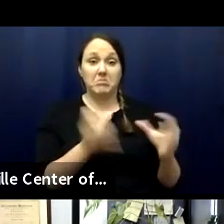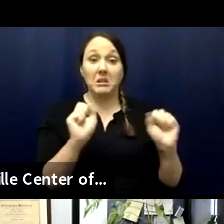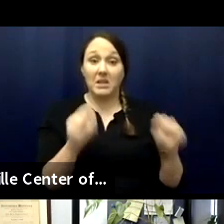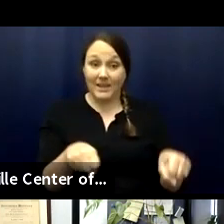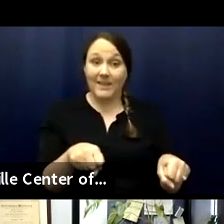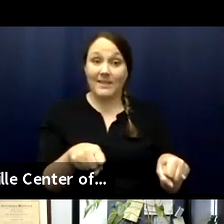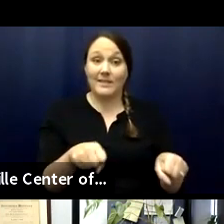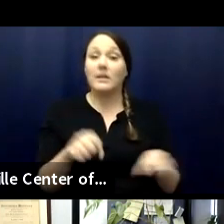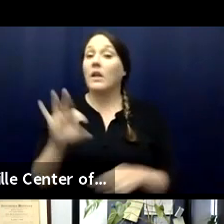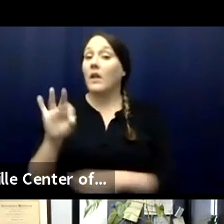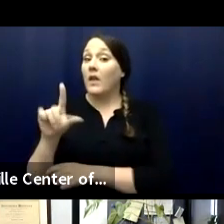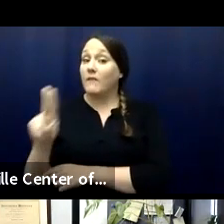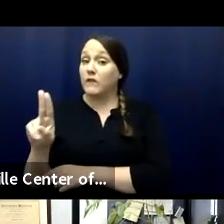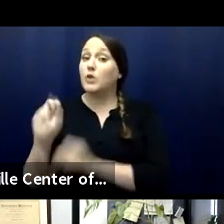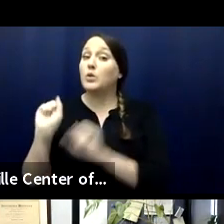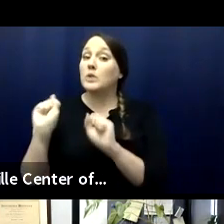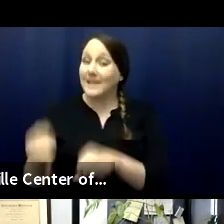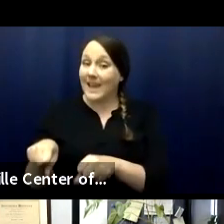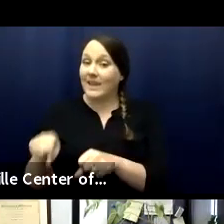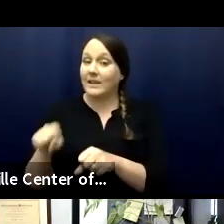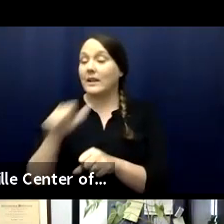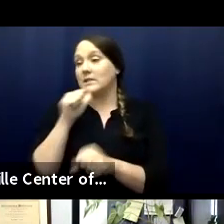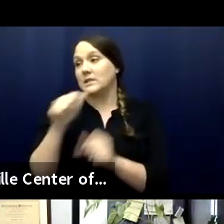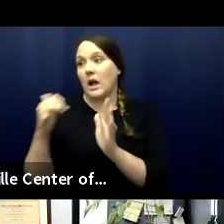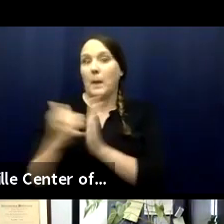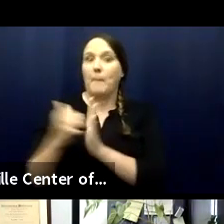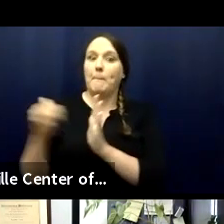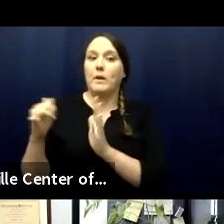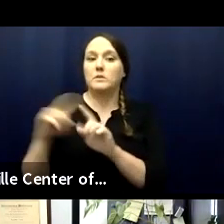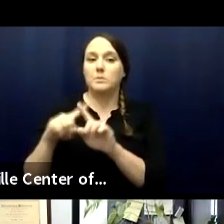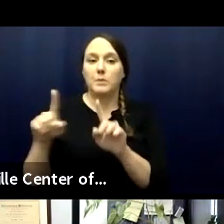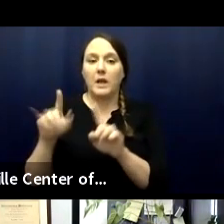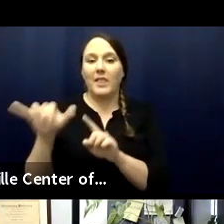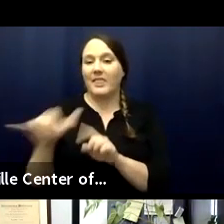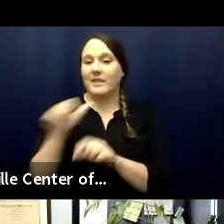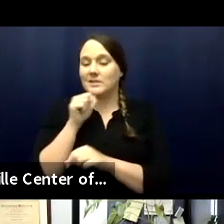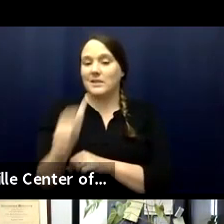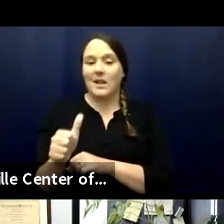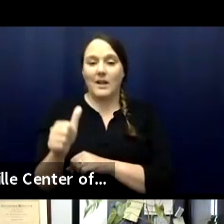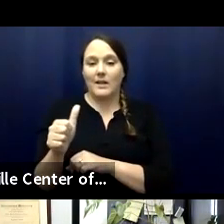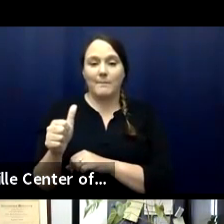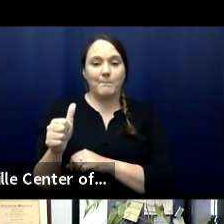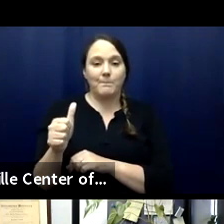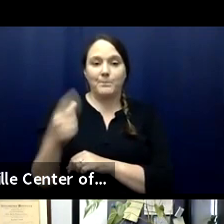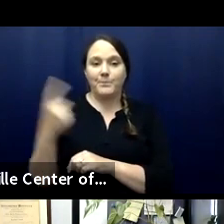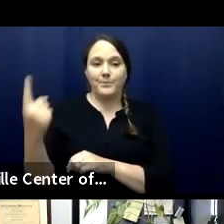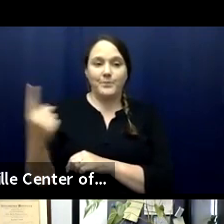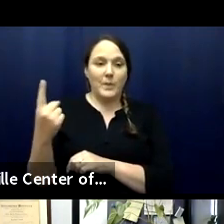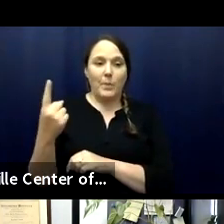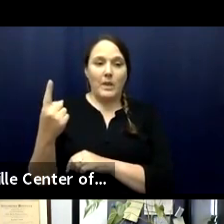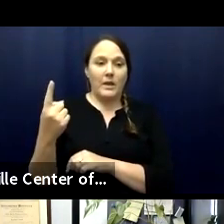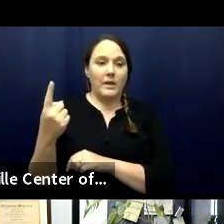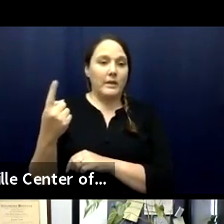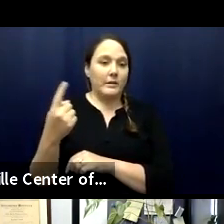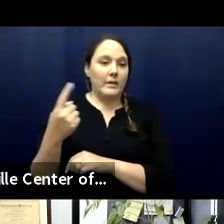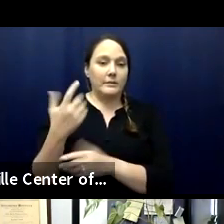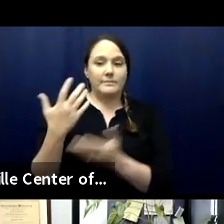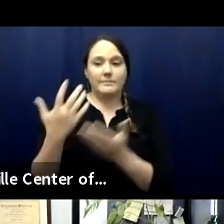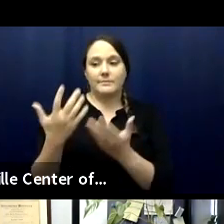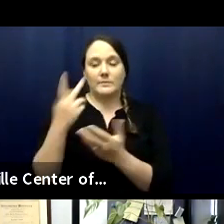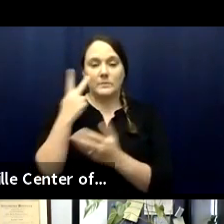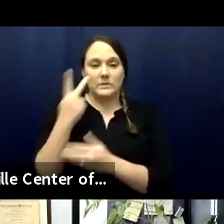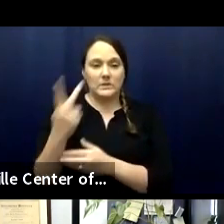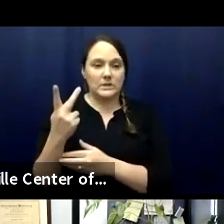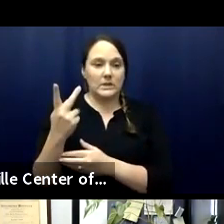do that, I'm not saying it's impossible, that's just not something that we may go,